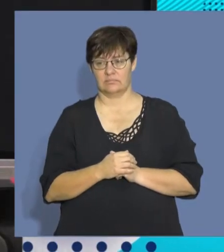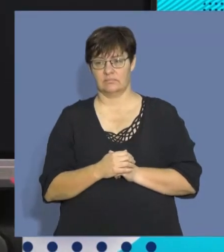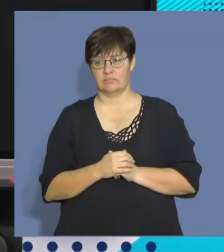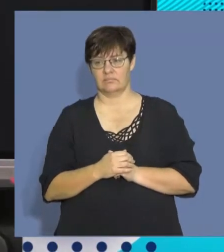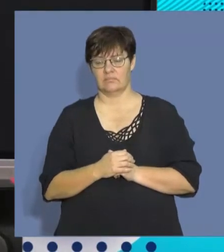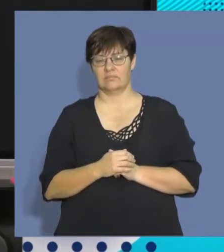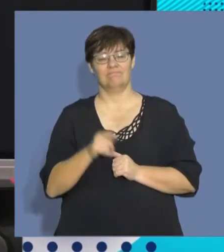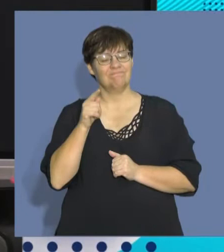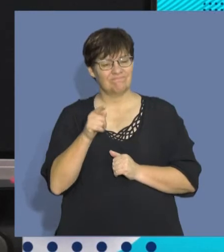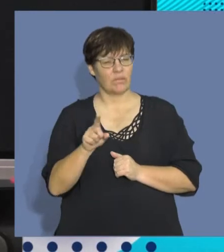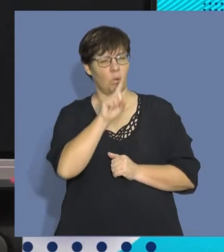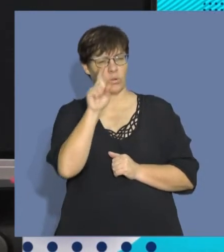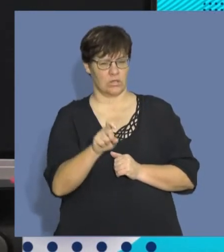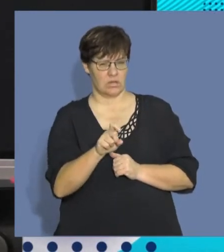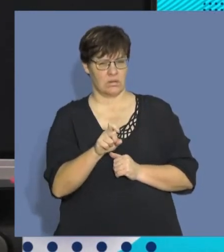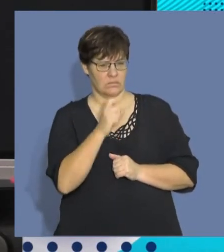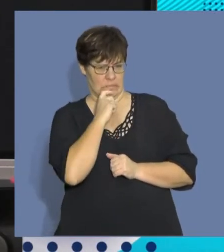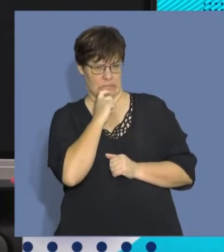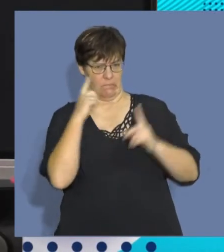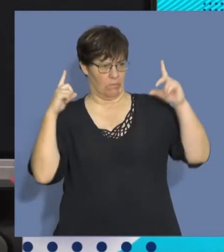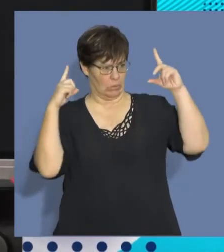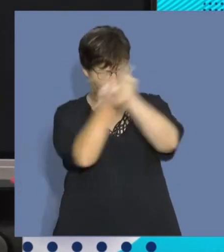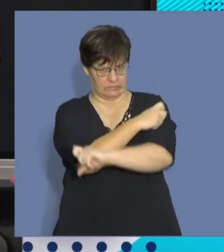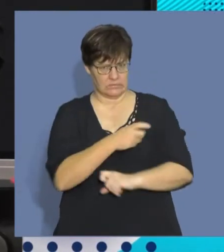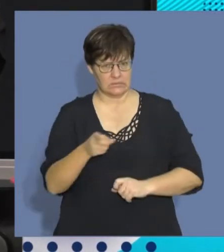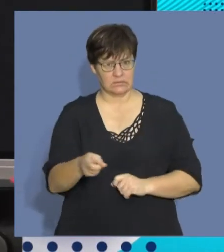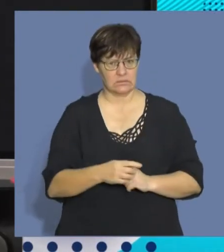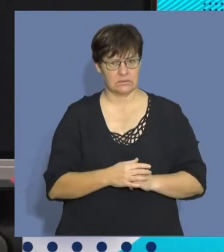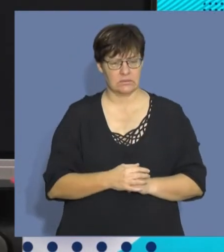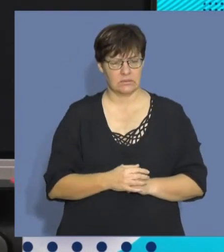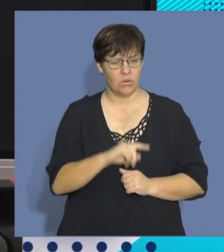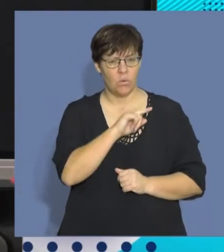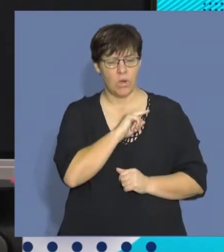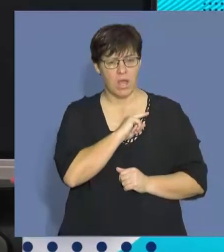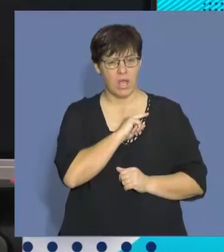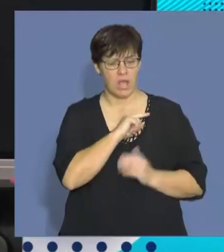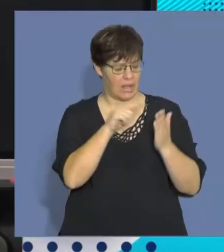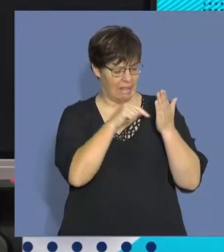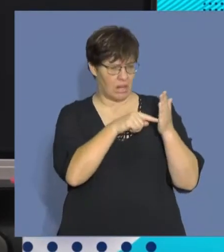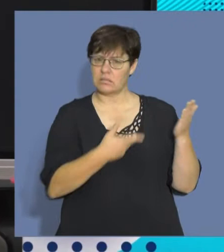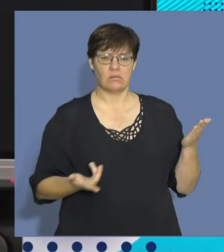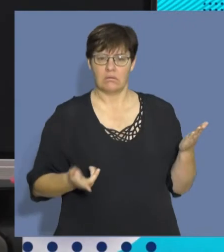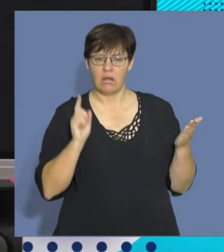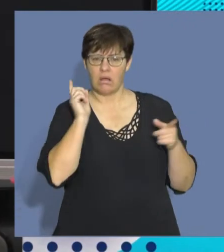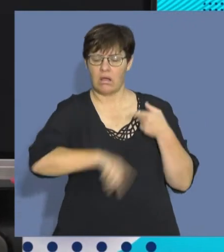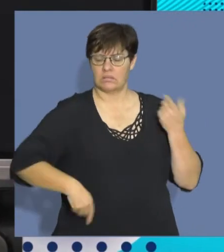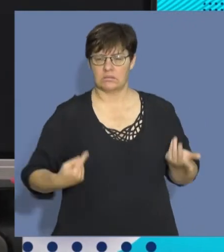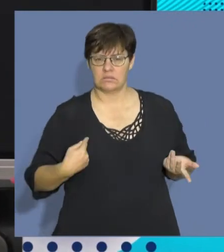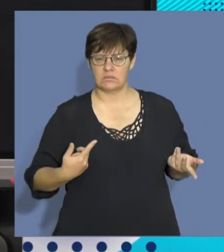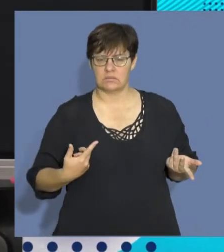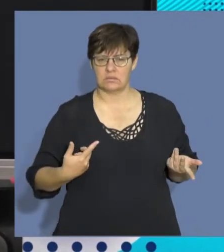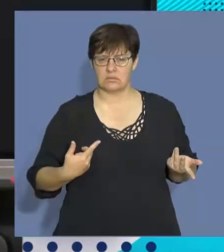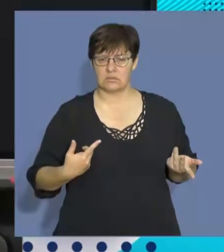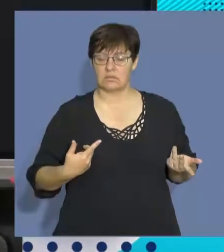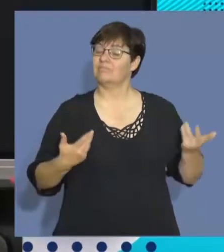And this question suddenly becomes a whole lot more complex because I can't do it on my calculator.